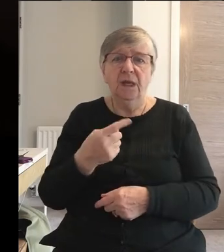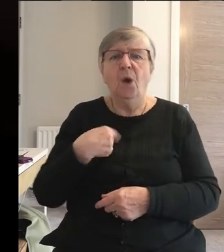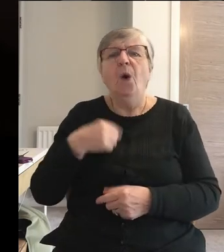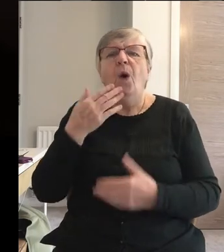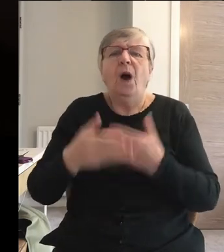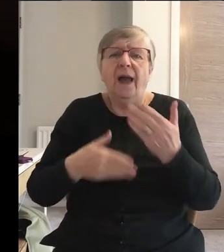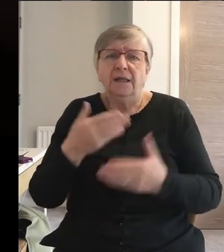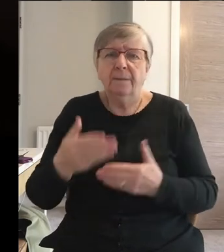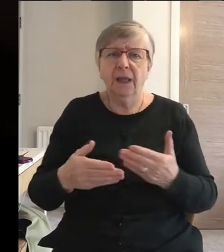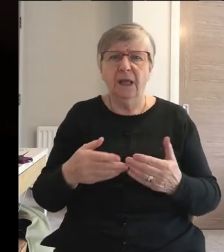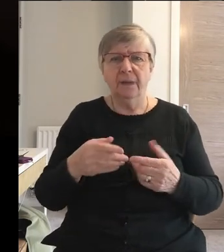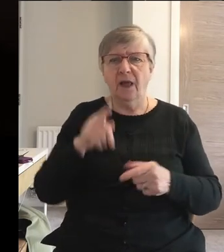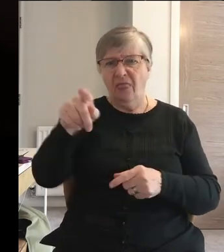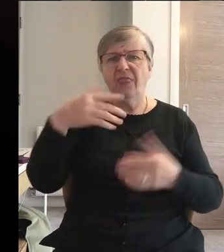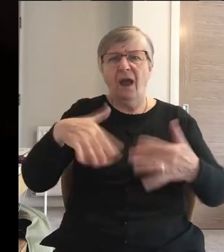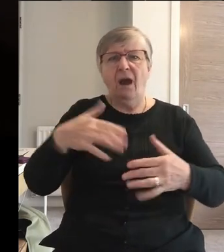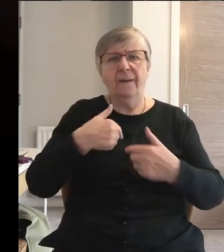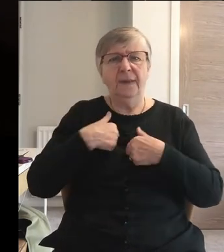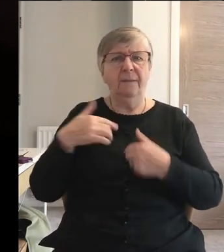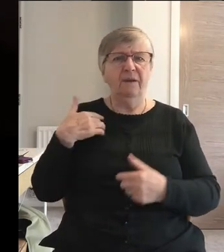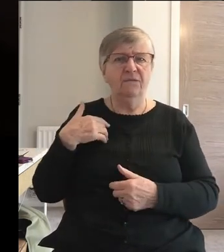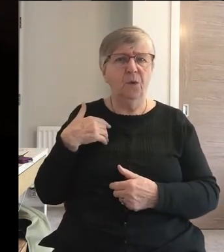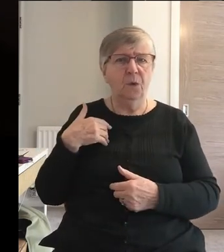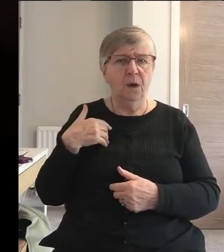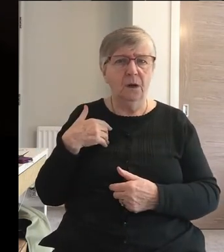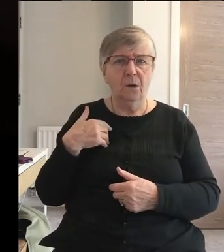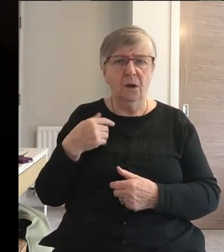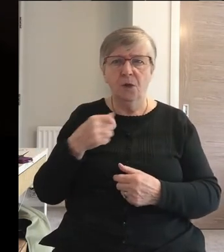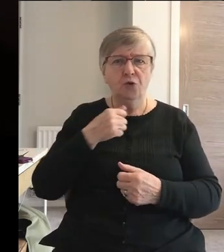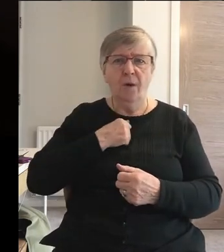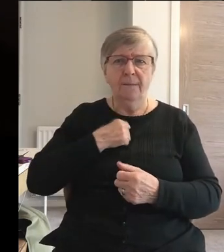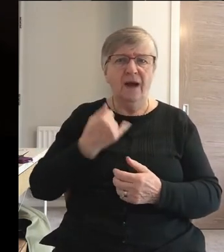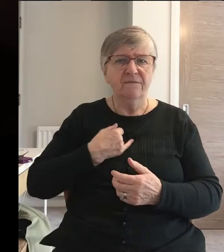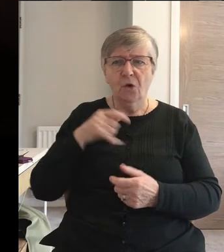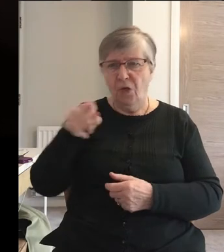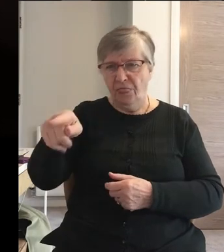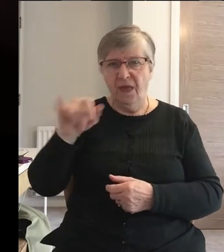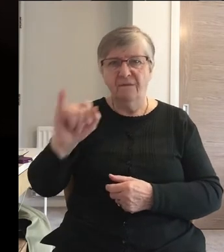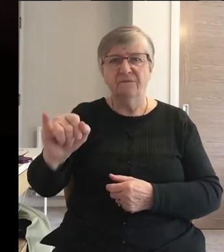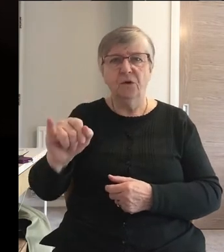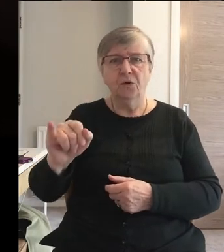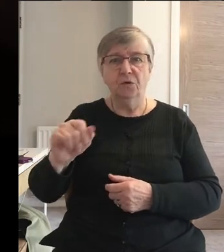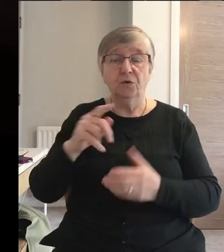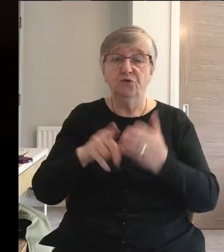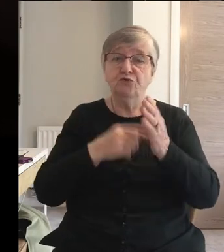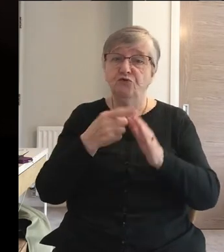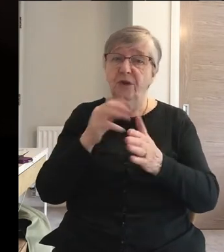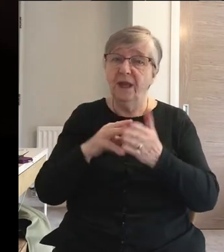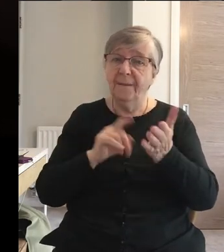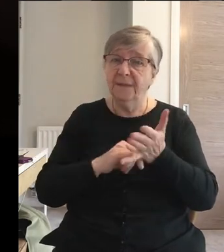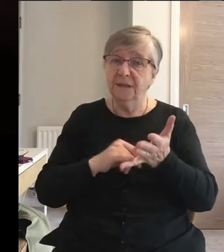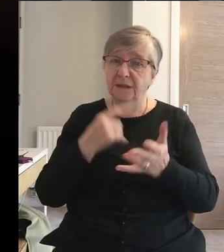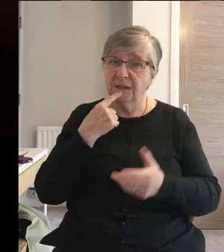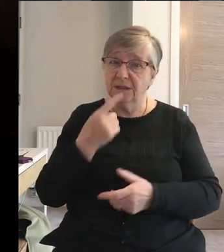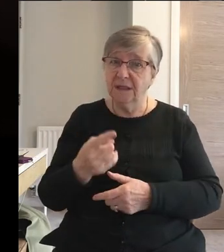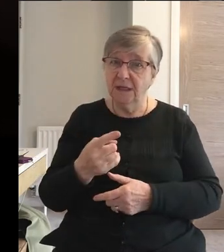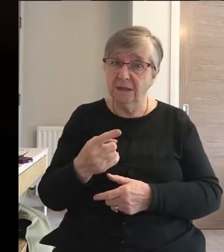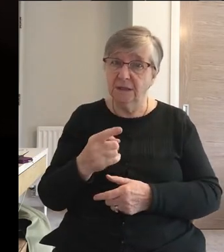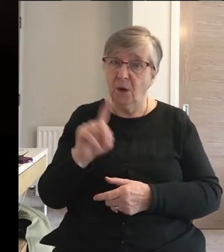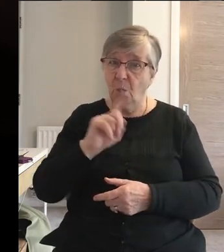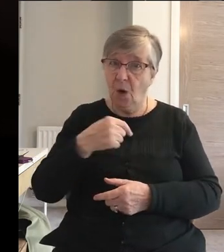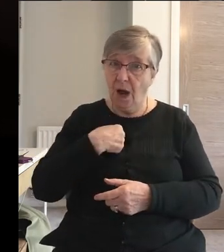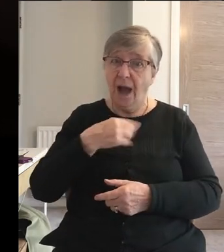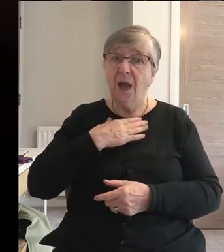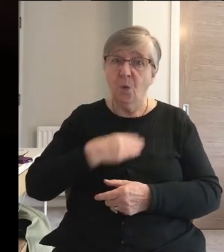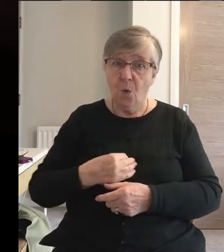of explaining how we've been offended, how the other person is at fault, James points out that our desires play a